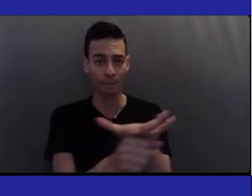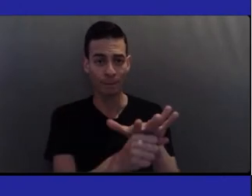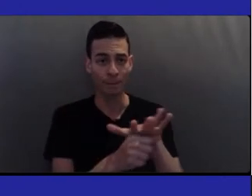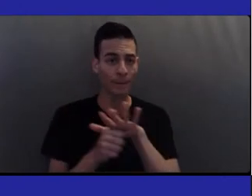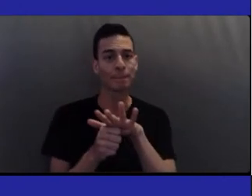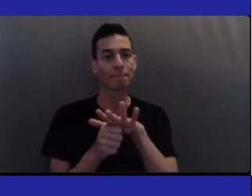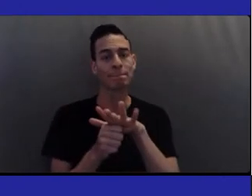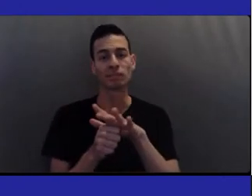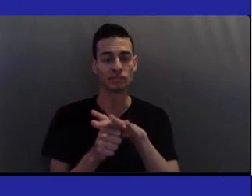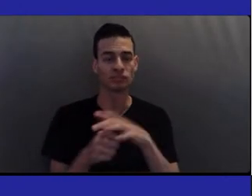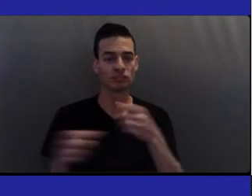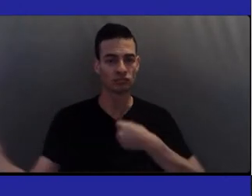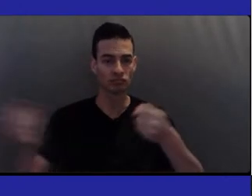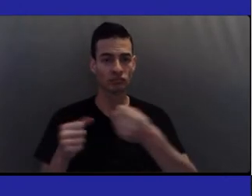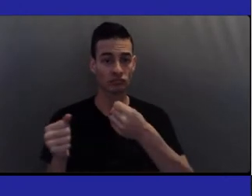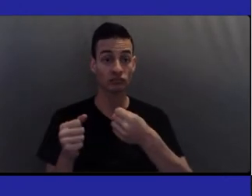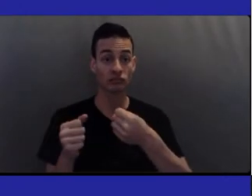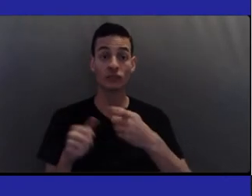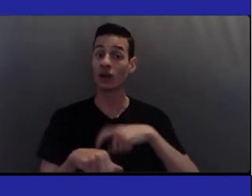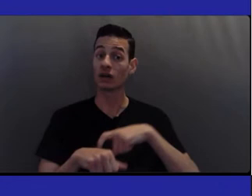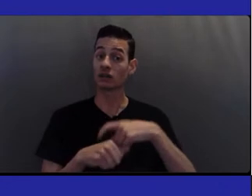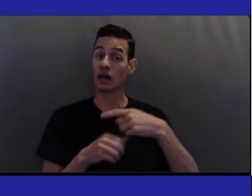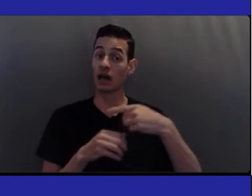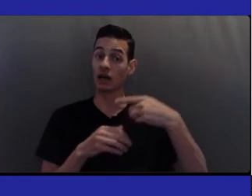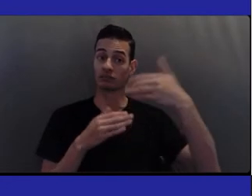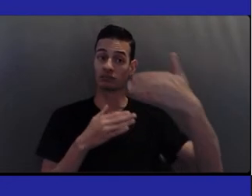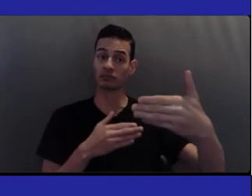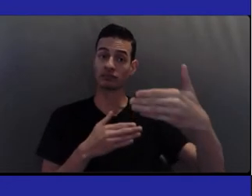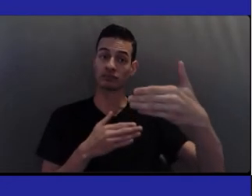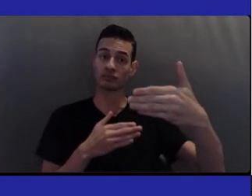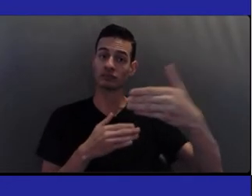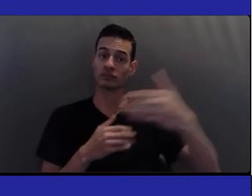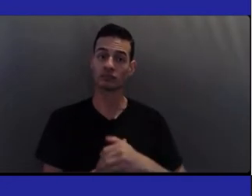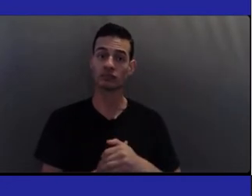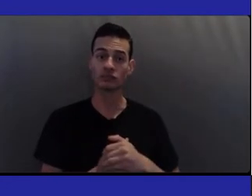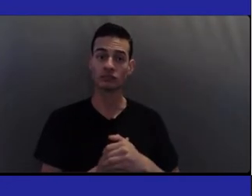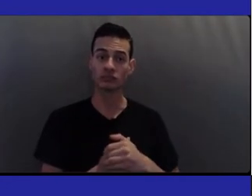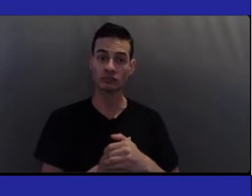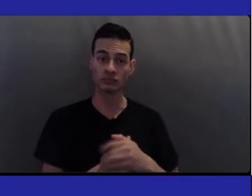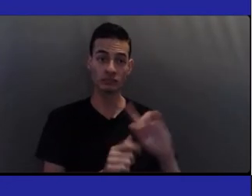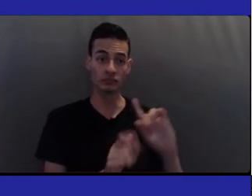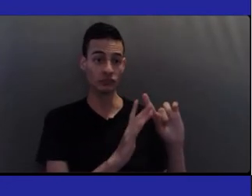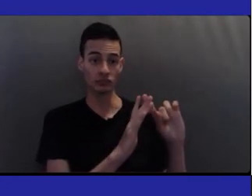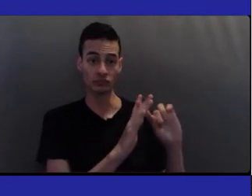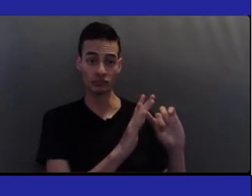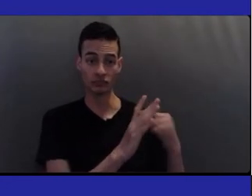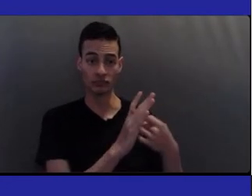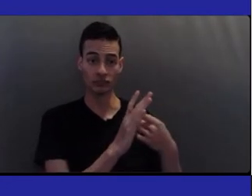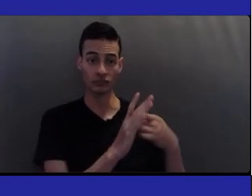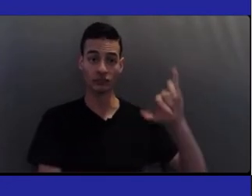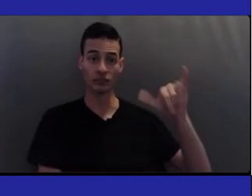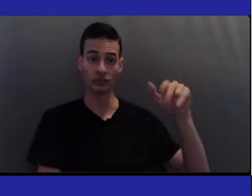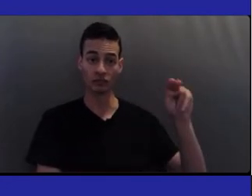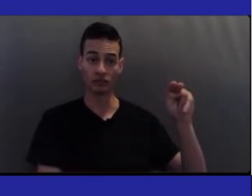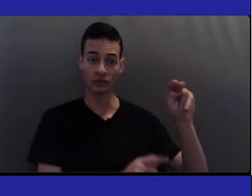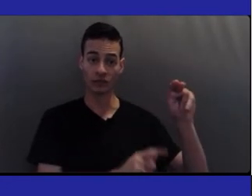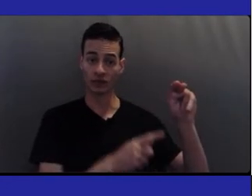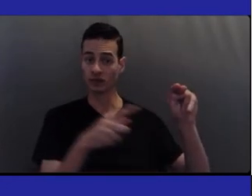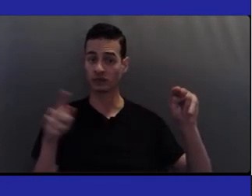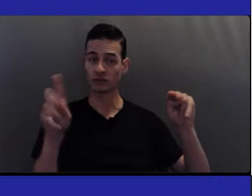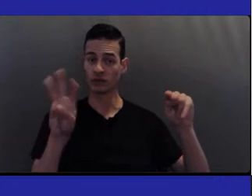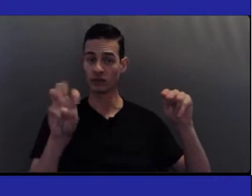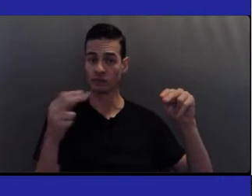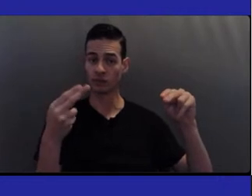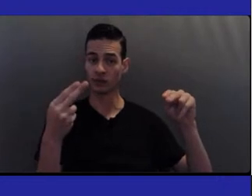The timeline of our overall procurement, concluding with March 21st, 2023, when the scoring was finalized. Due to the